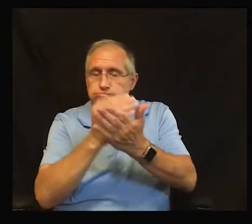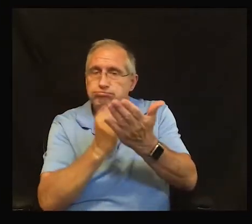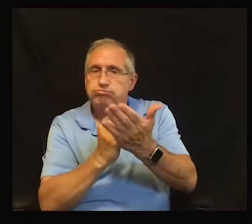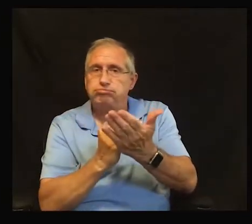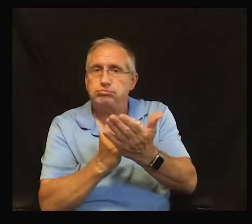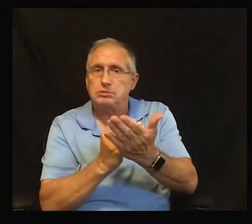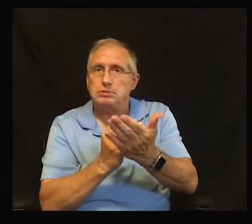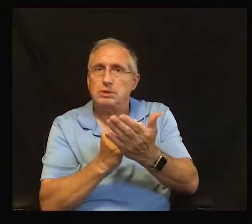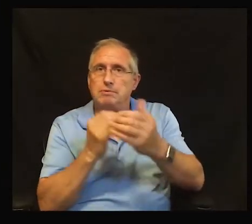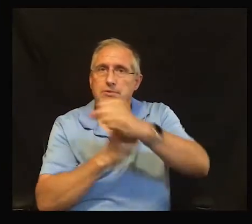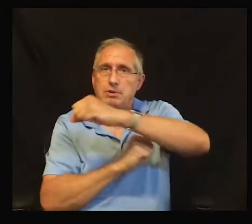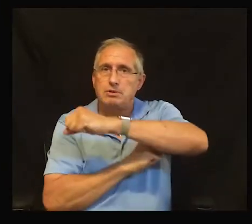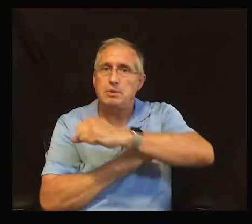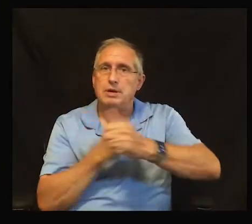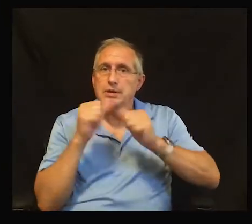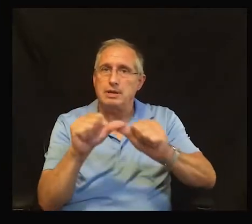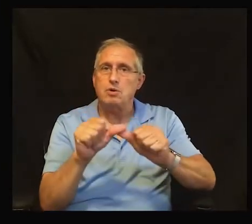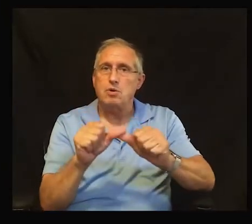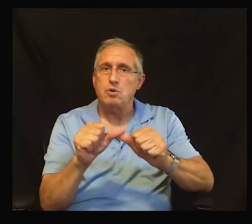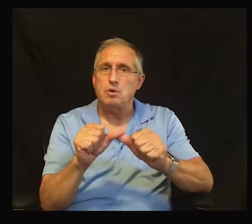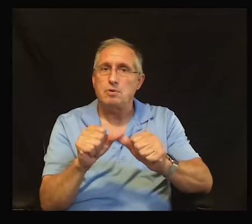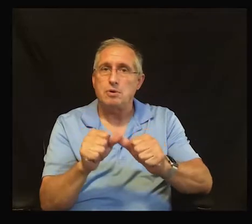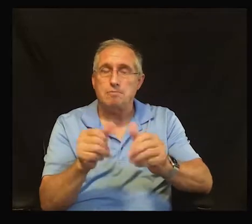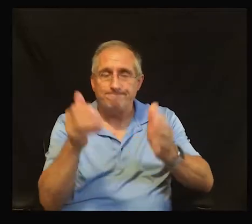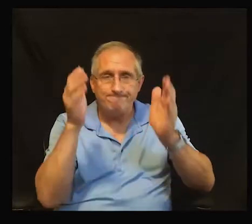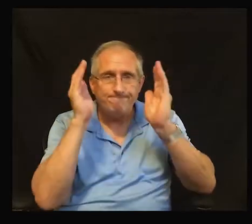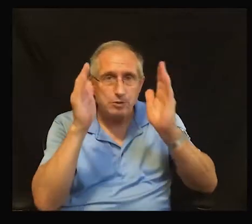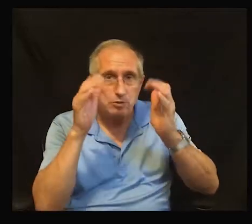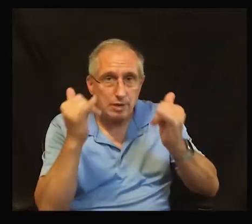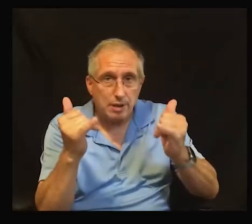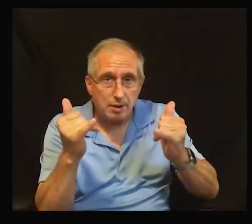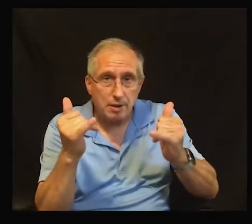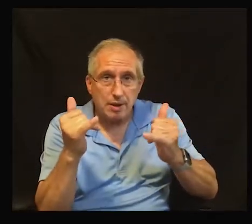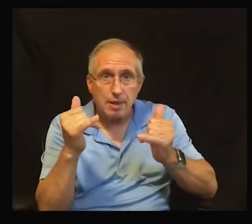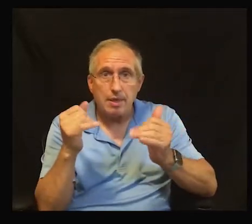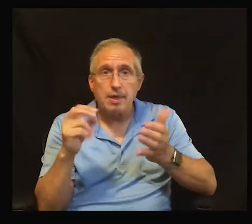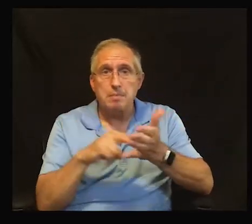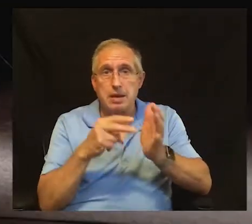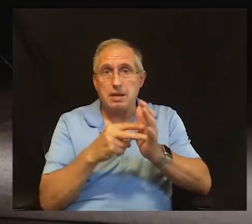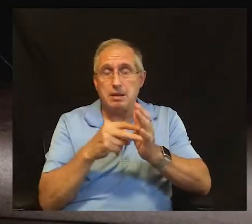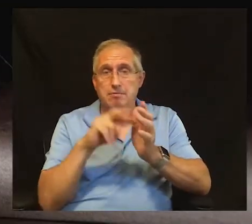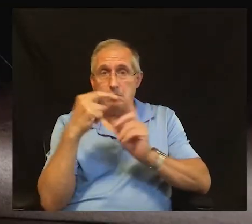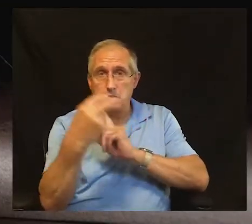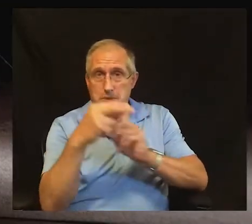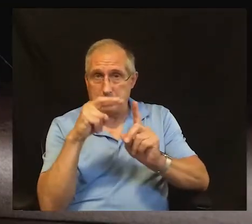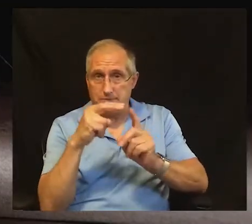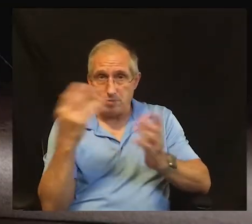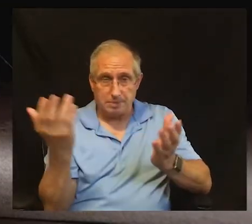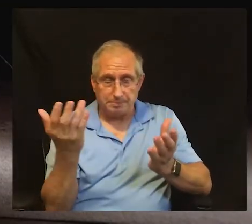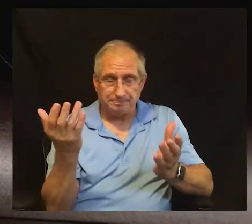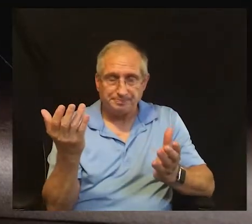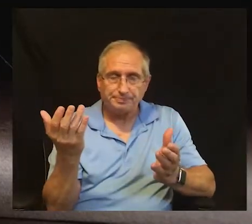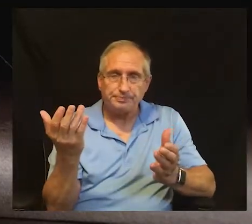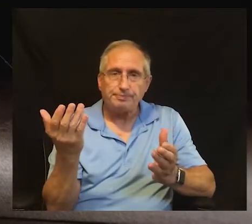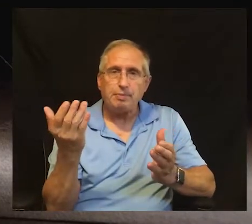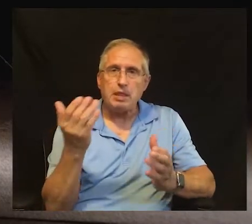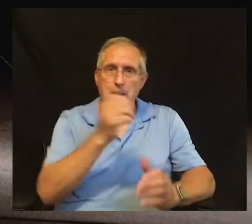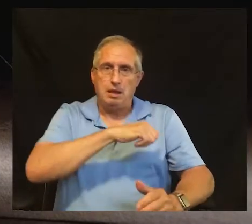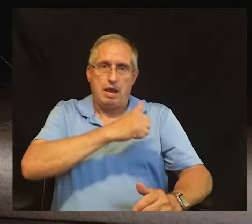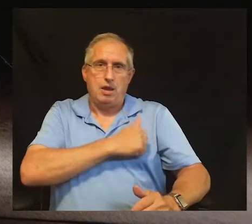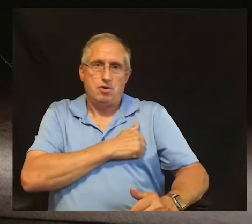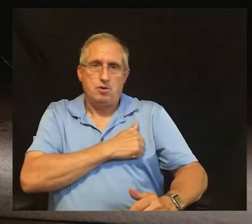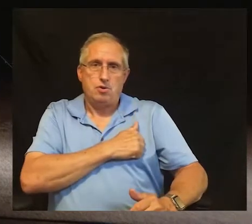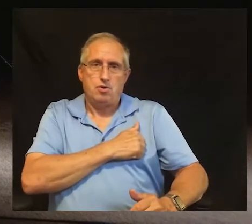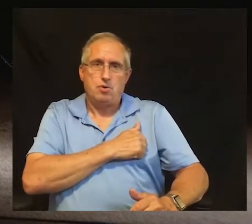rest of this series. So please lean in with me today. The definition of perspective is this: it's an attitude